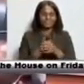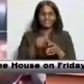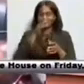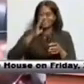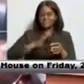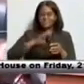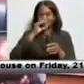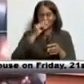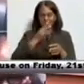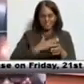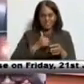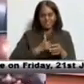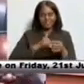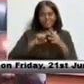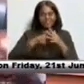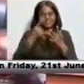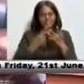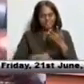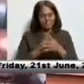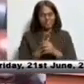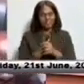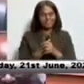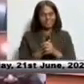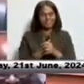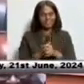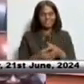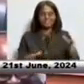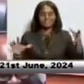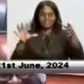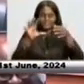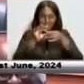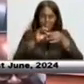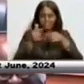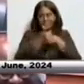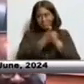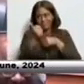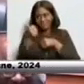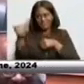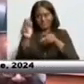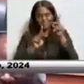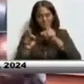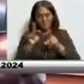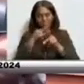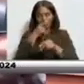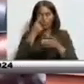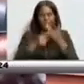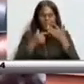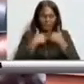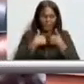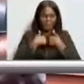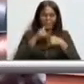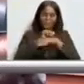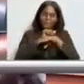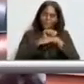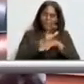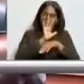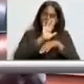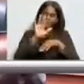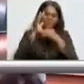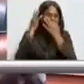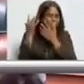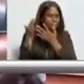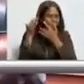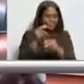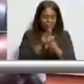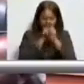Madam Speaker, I will start by joining others that have sent their wishes